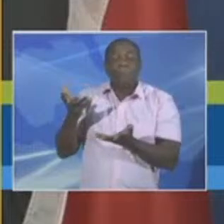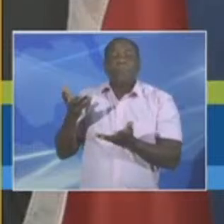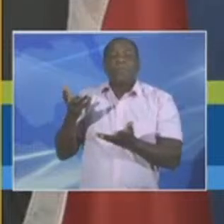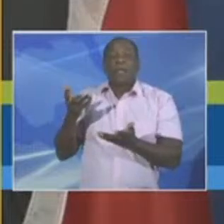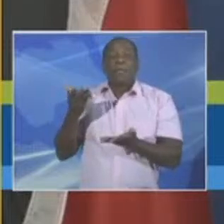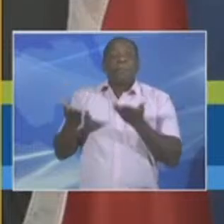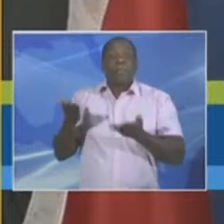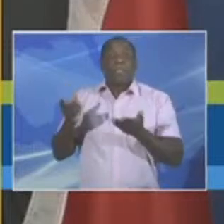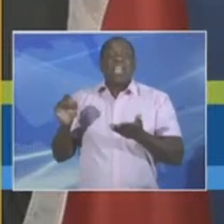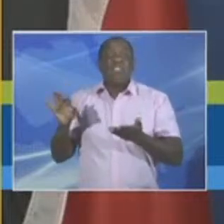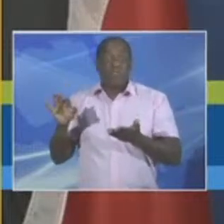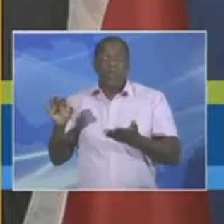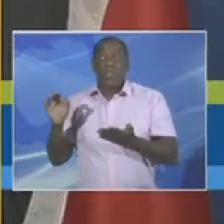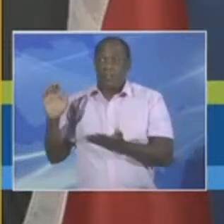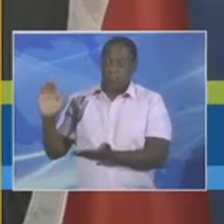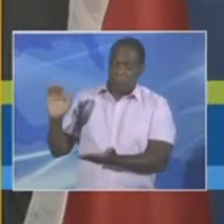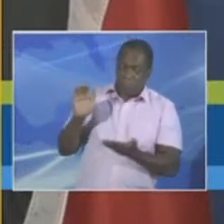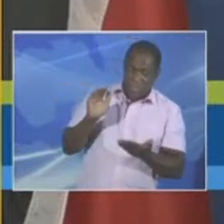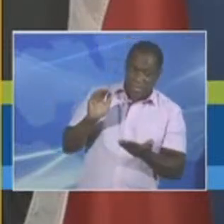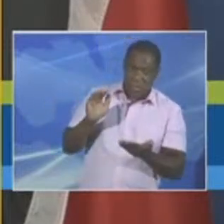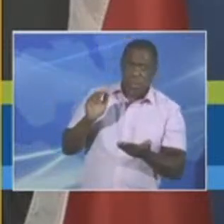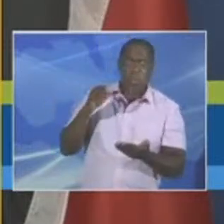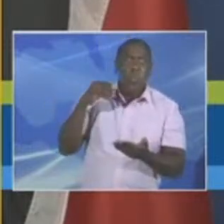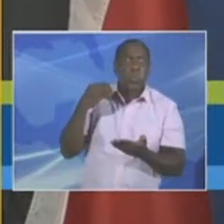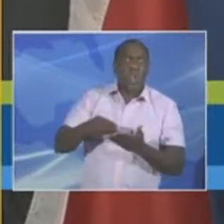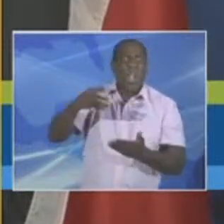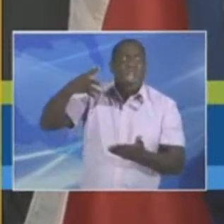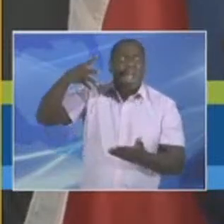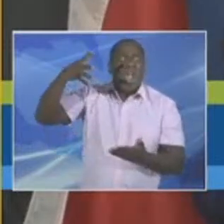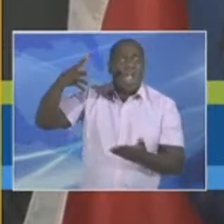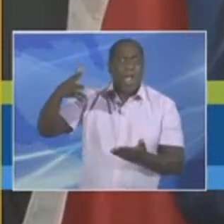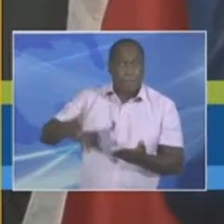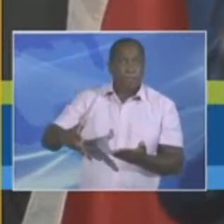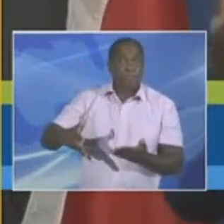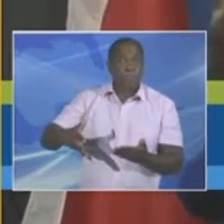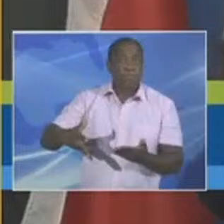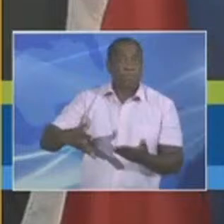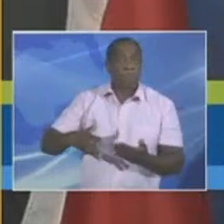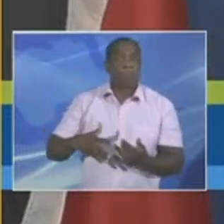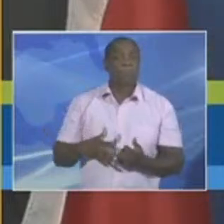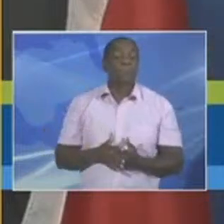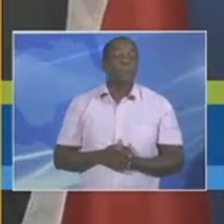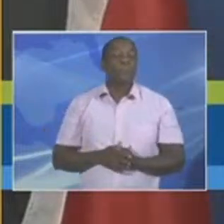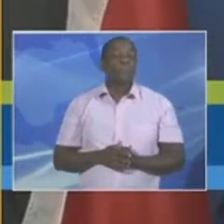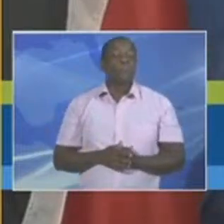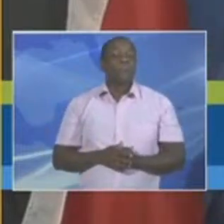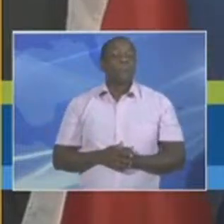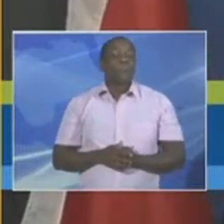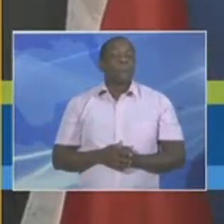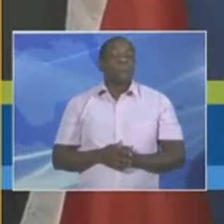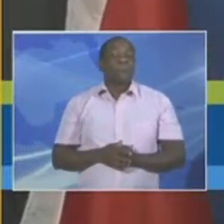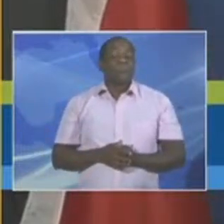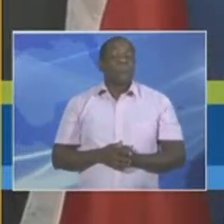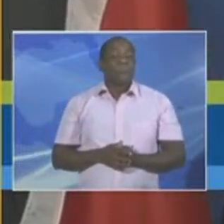which those products, because externally, the price of a lot of our common food items,